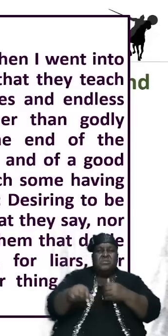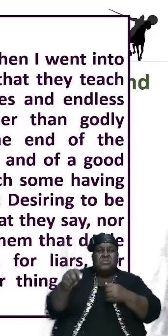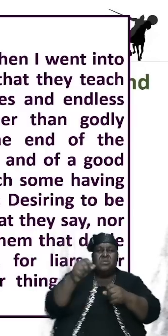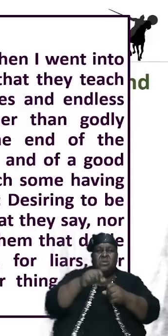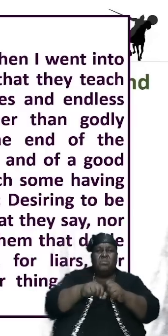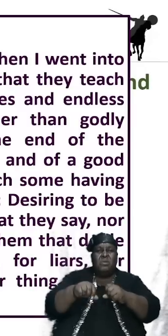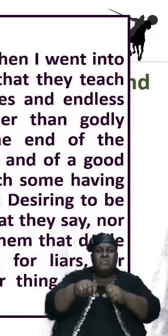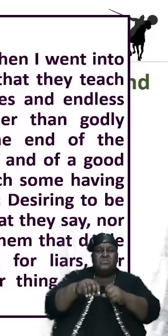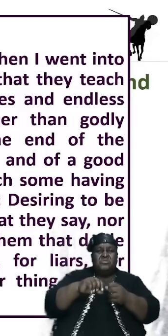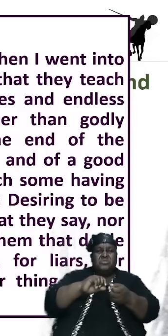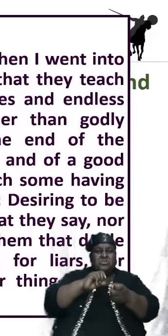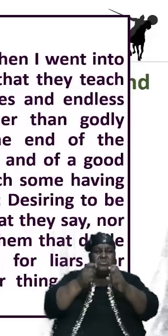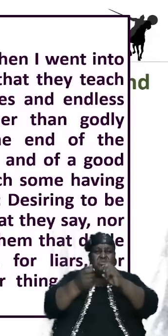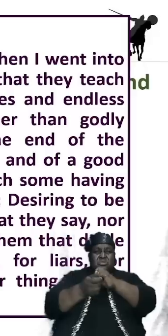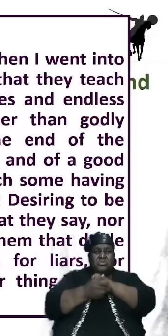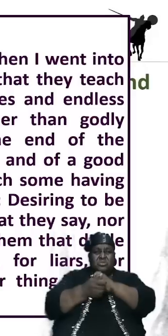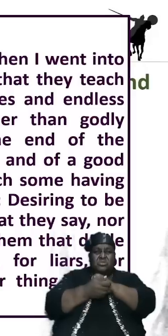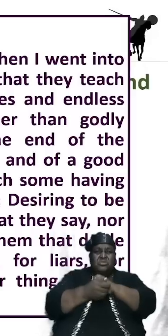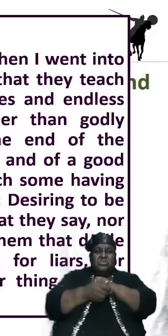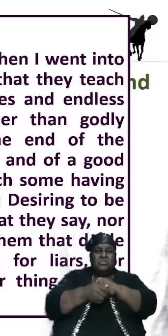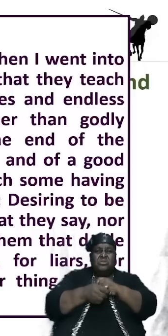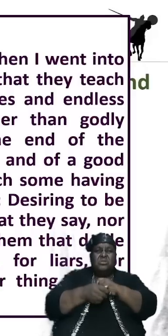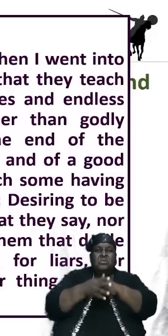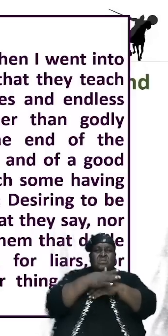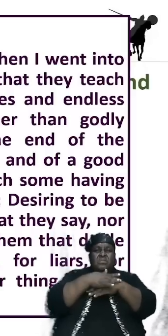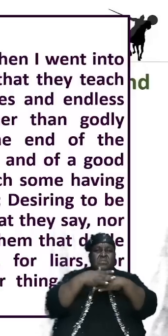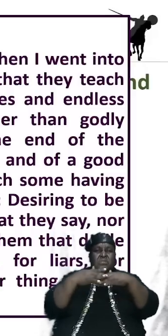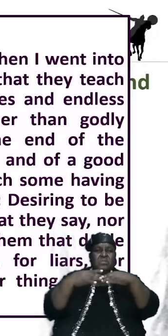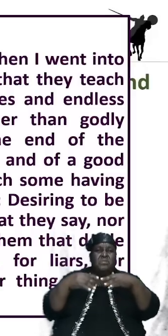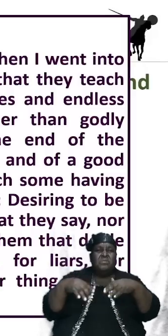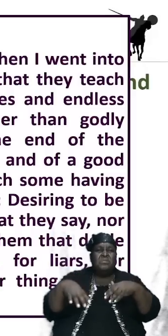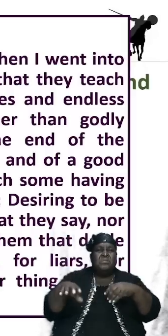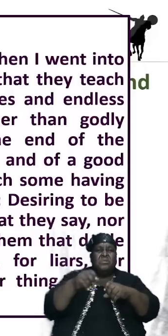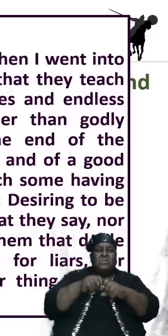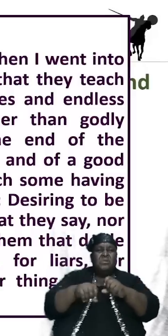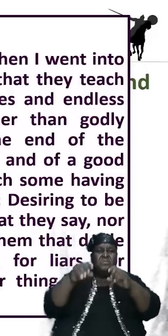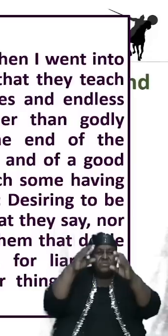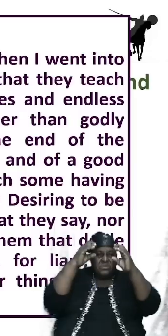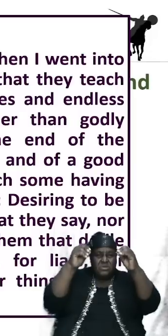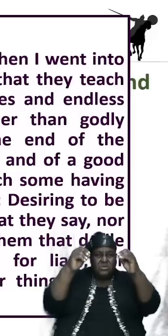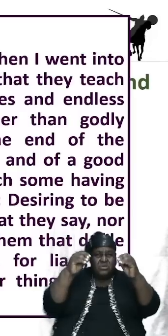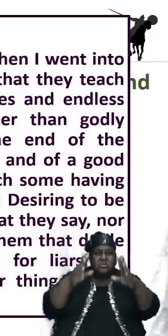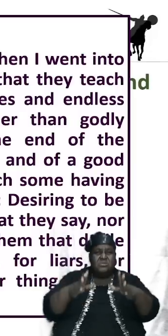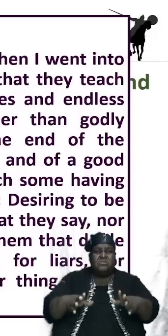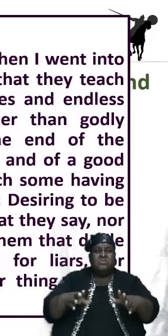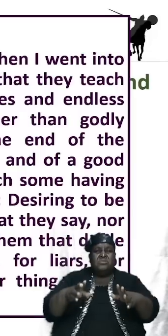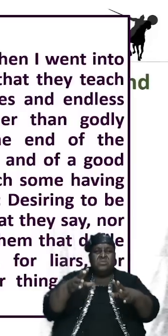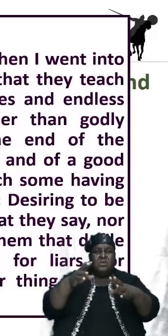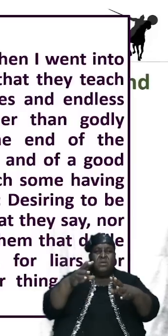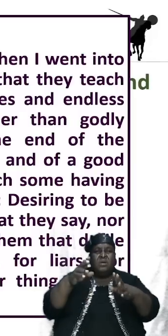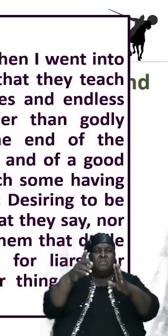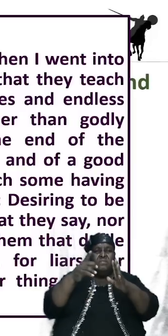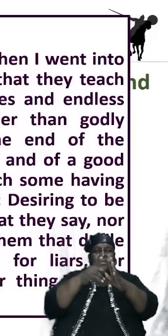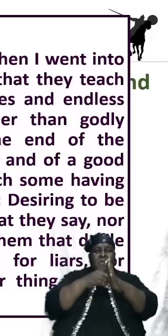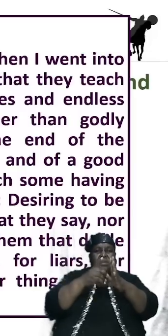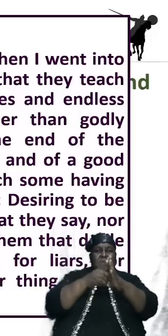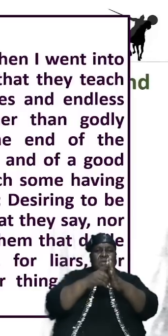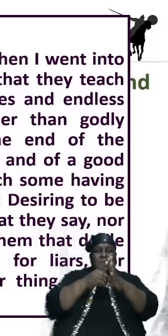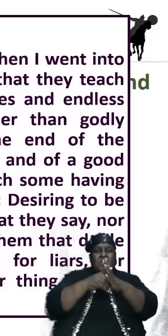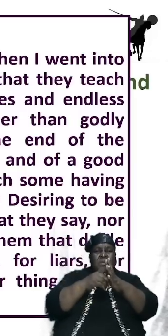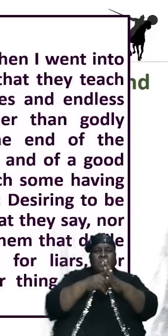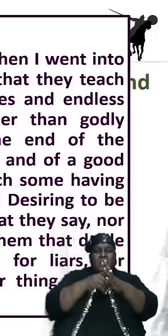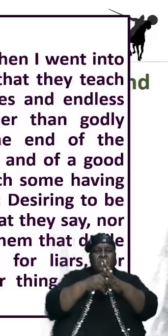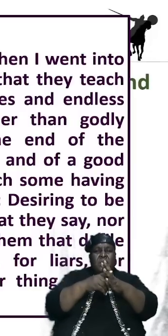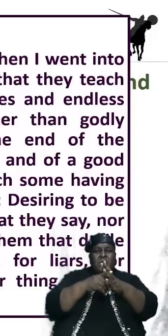turned aside unto vain janglings, desiring to be teachers of the law, understanding neither what they say,